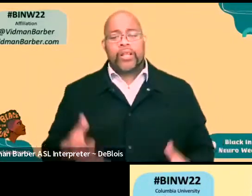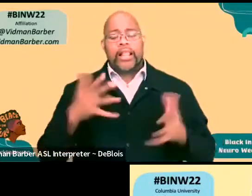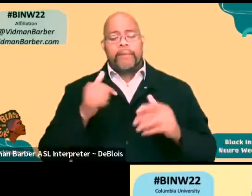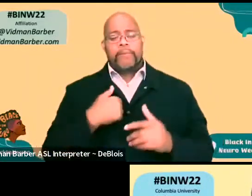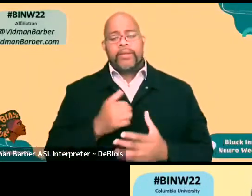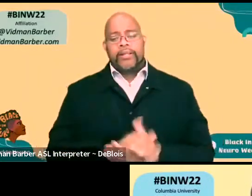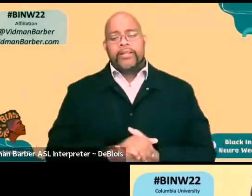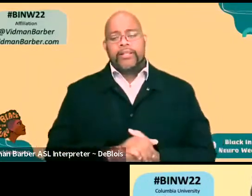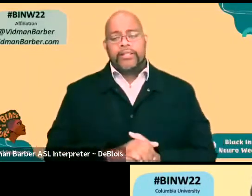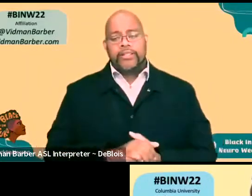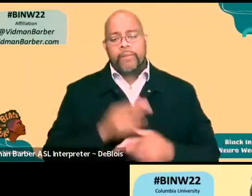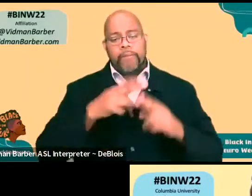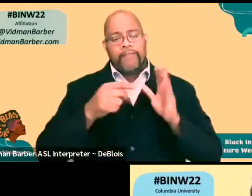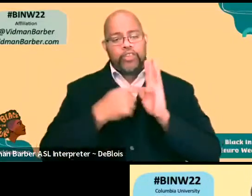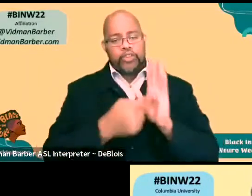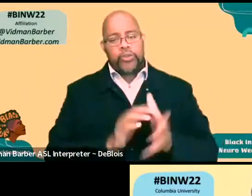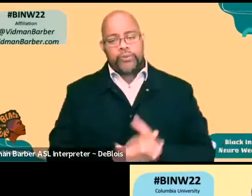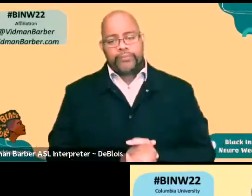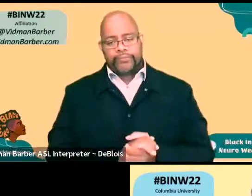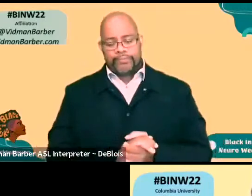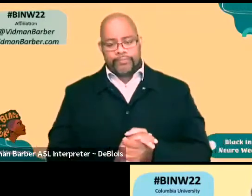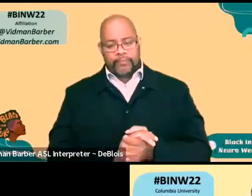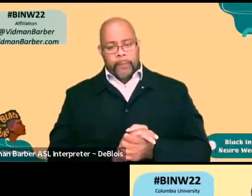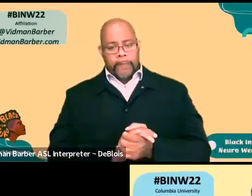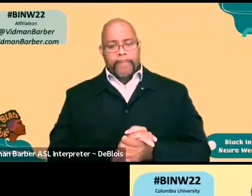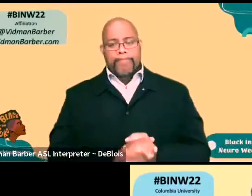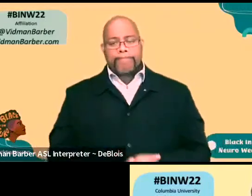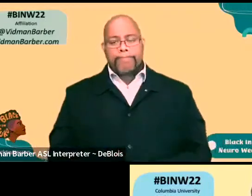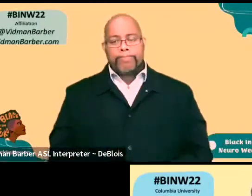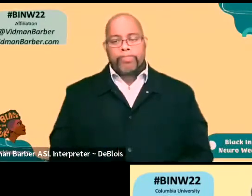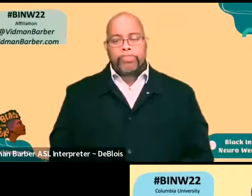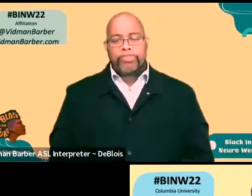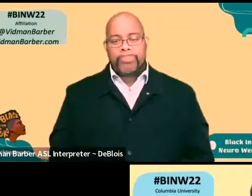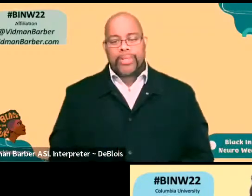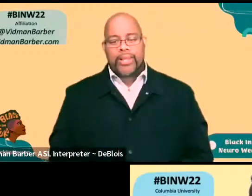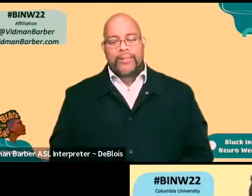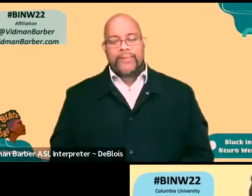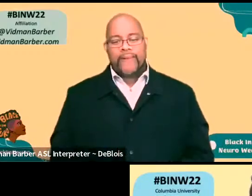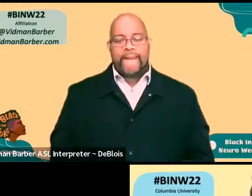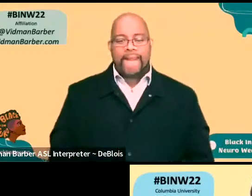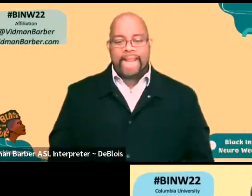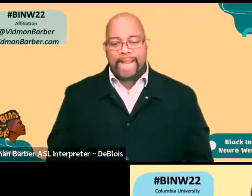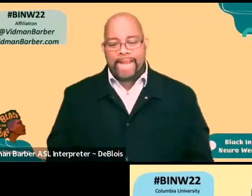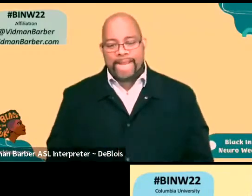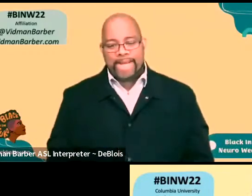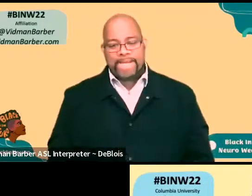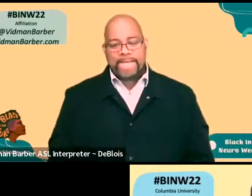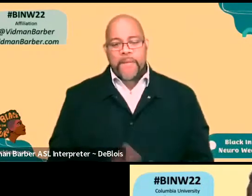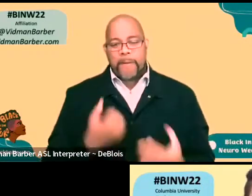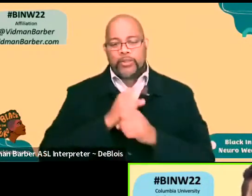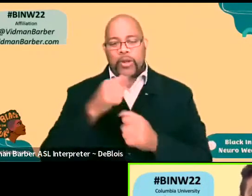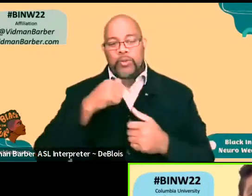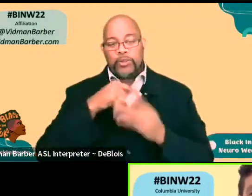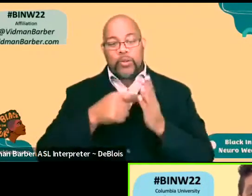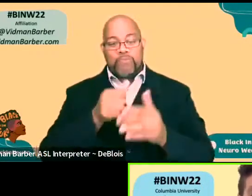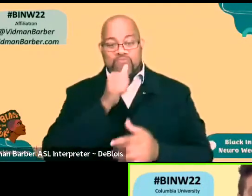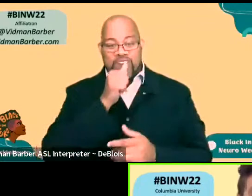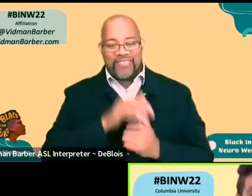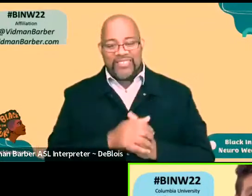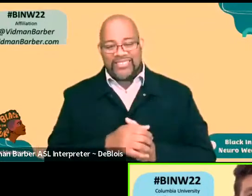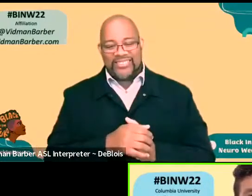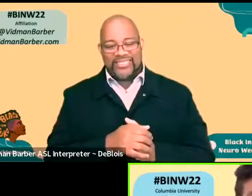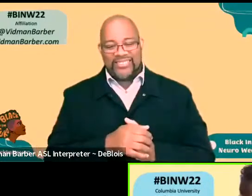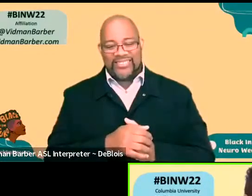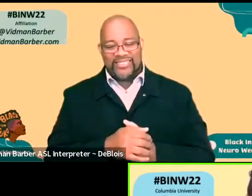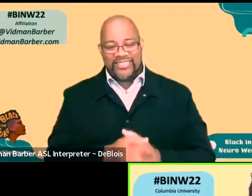me briefly show you. Let me make sure I don't show anything I don't need to show. I have so you're telling me it was not something